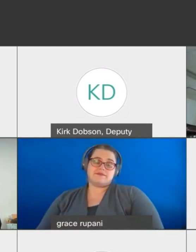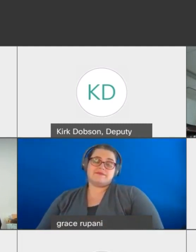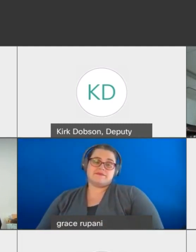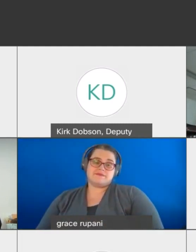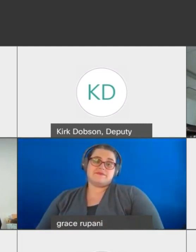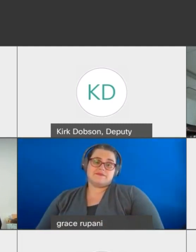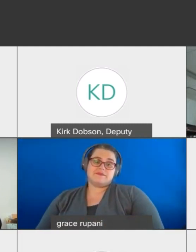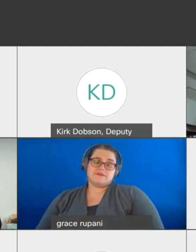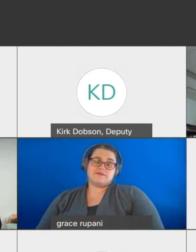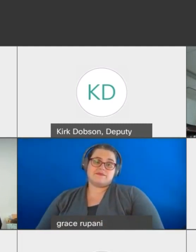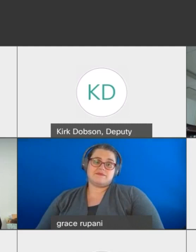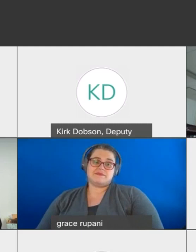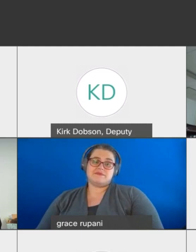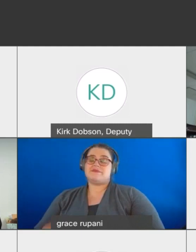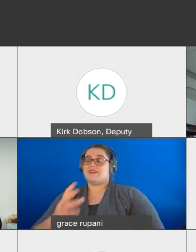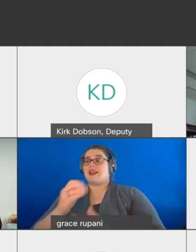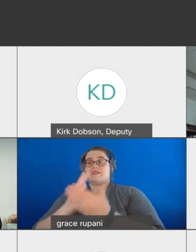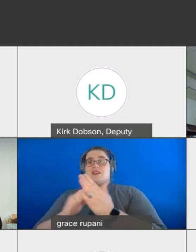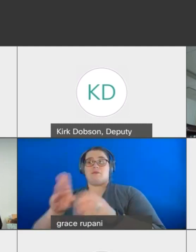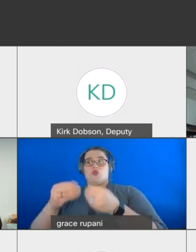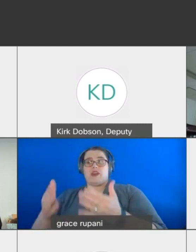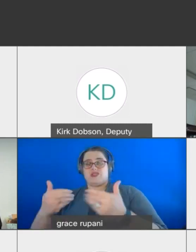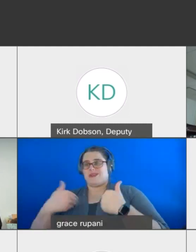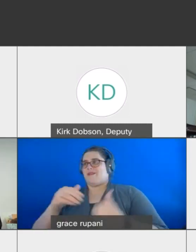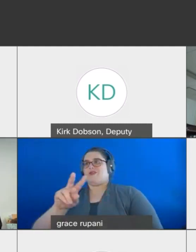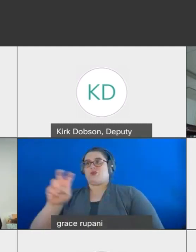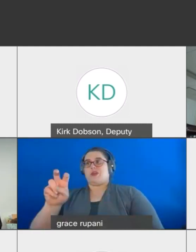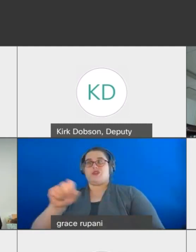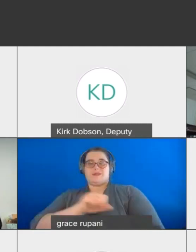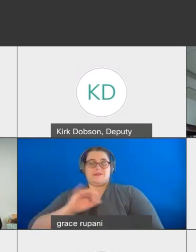that small, 200 staff.